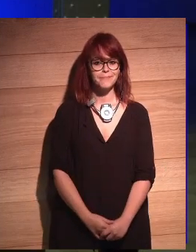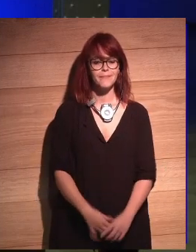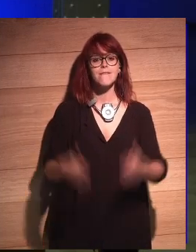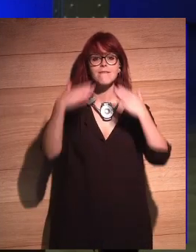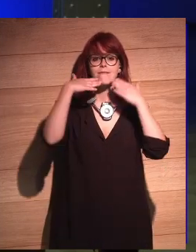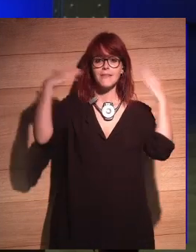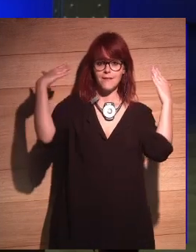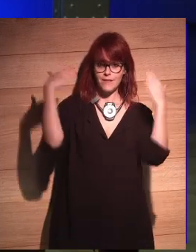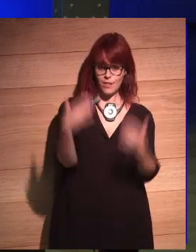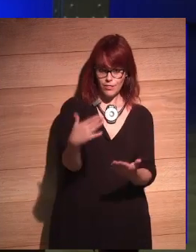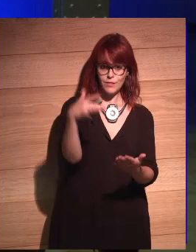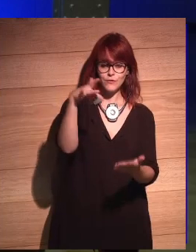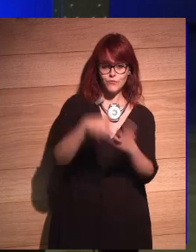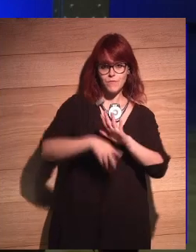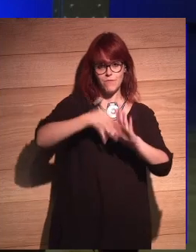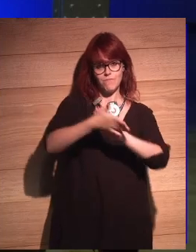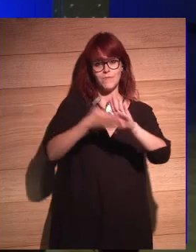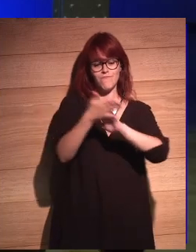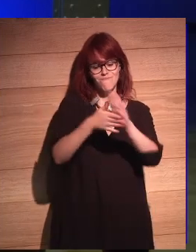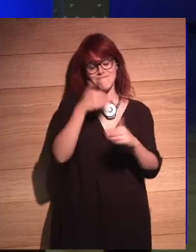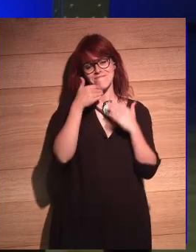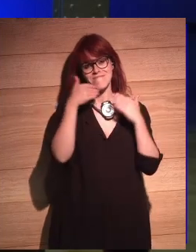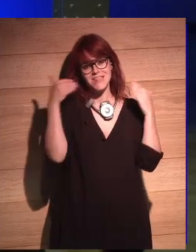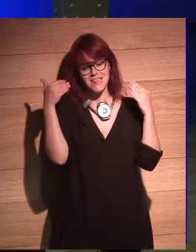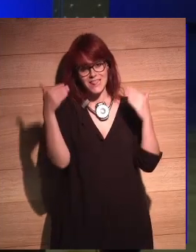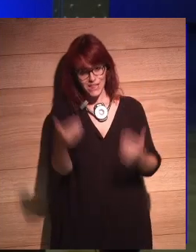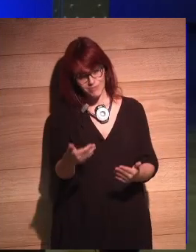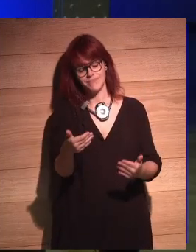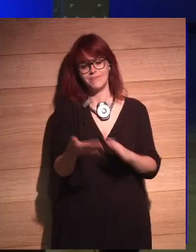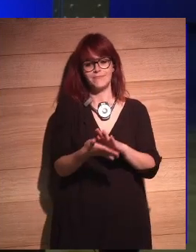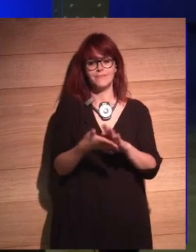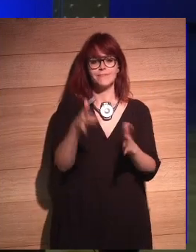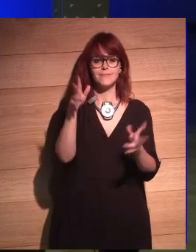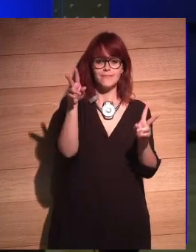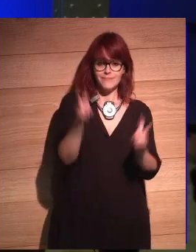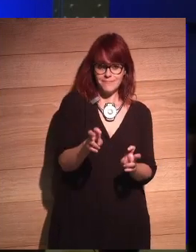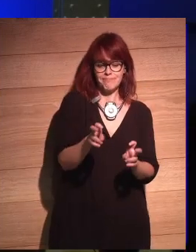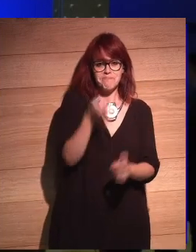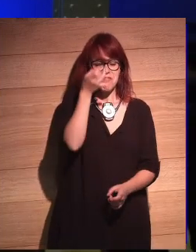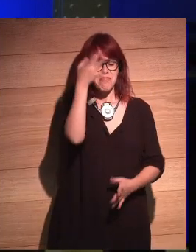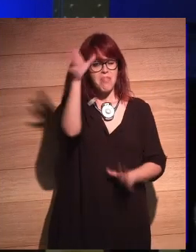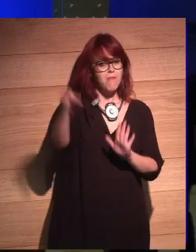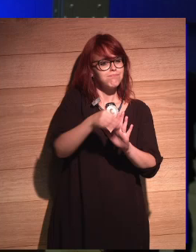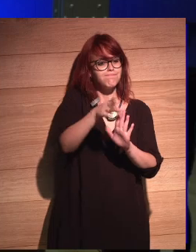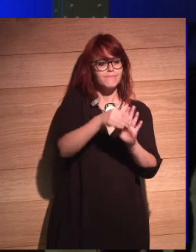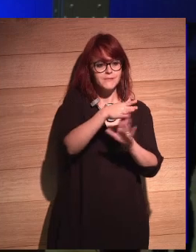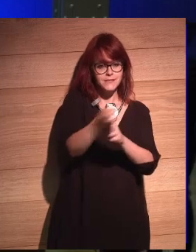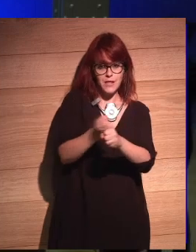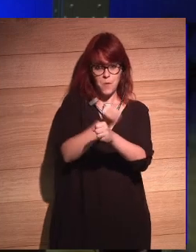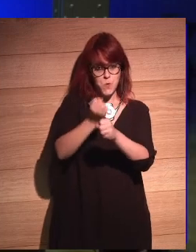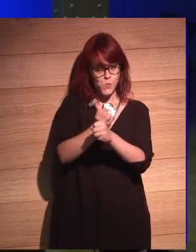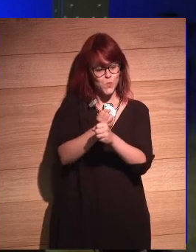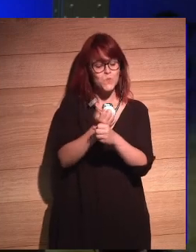Thank you so much for this glimpse into your work. How do you work to tackle all the